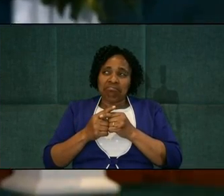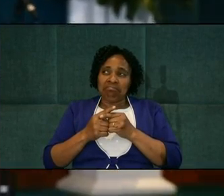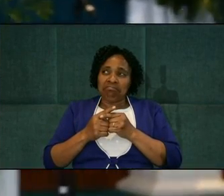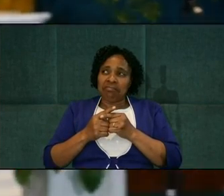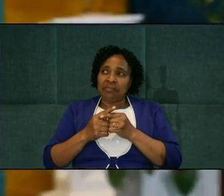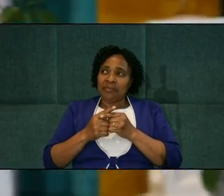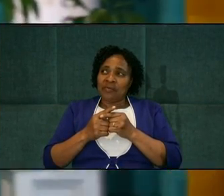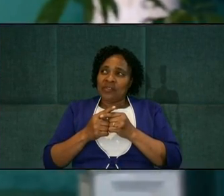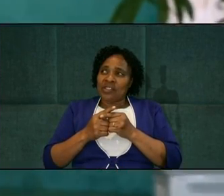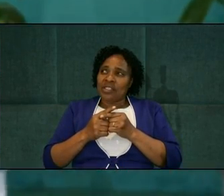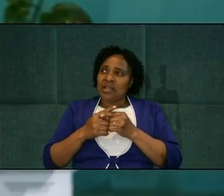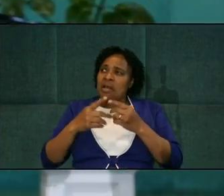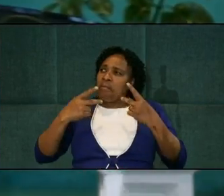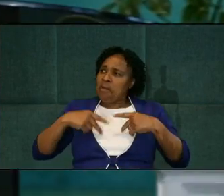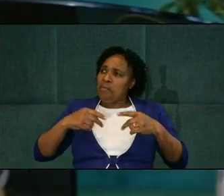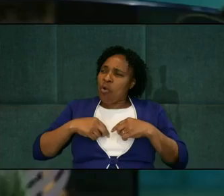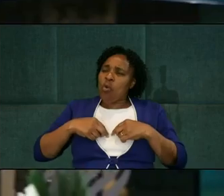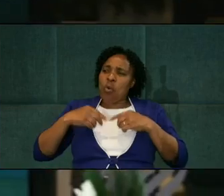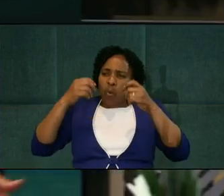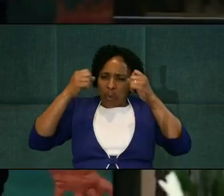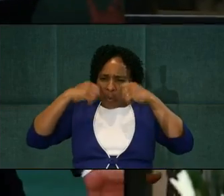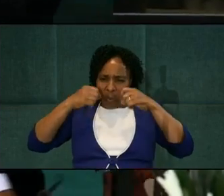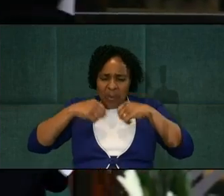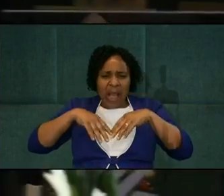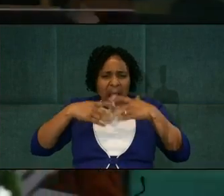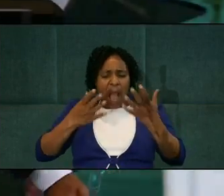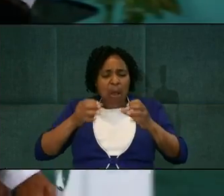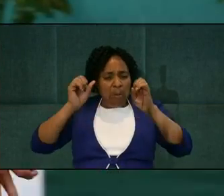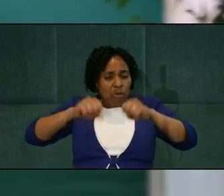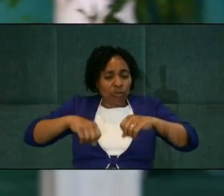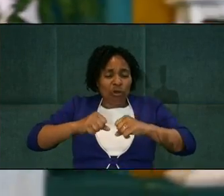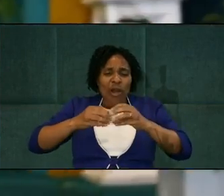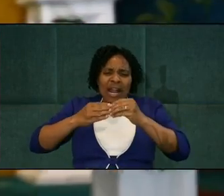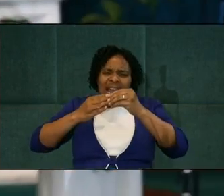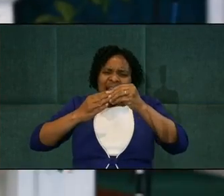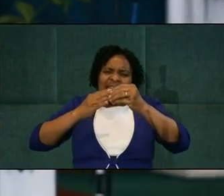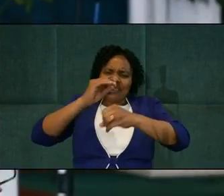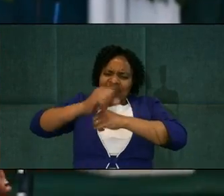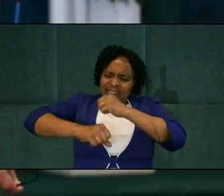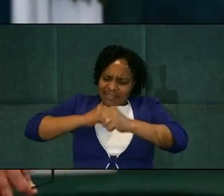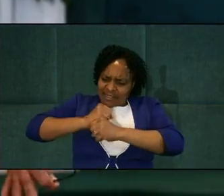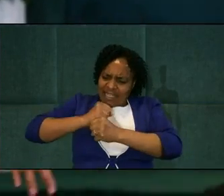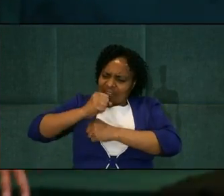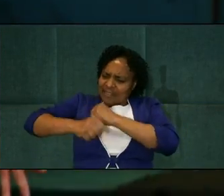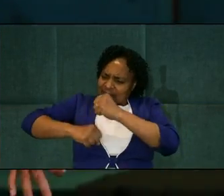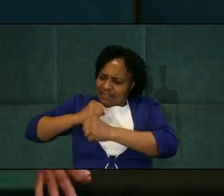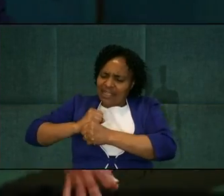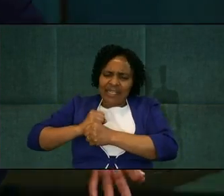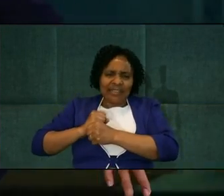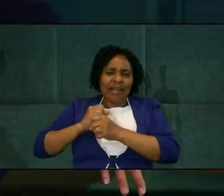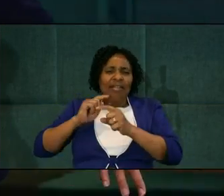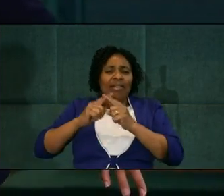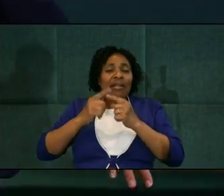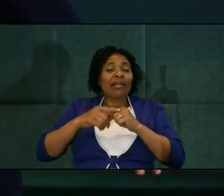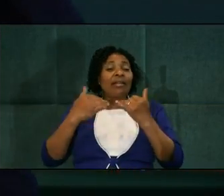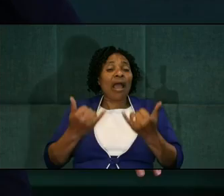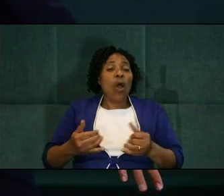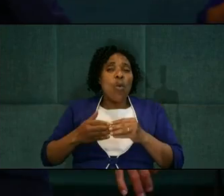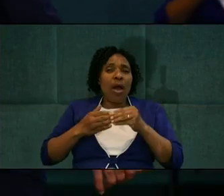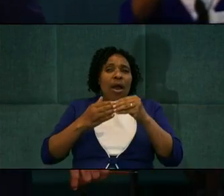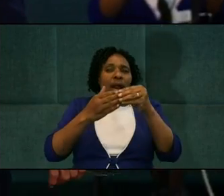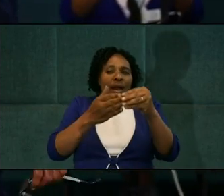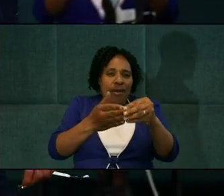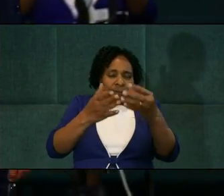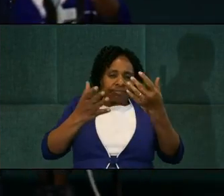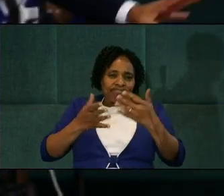How could it possibly be that we were led all these years? How could it possibly be that we were led?